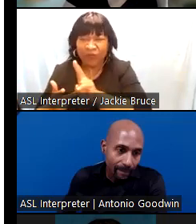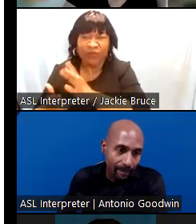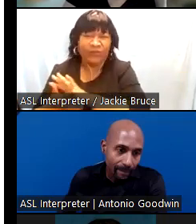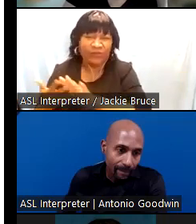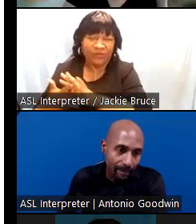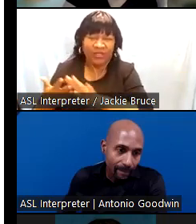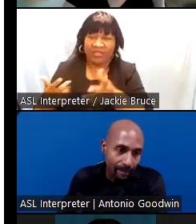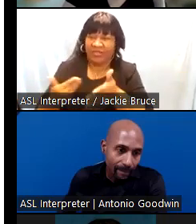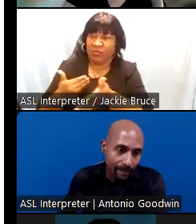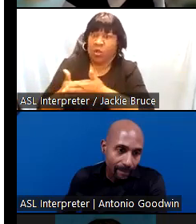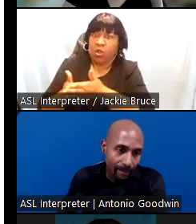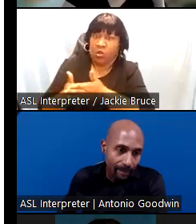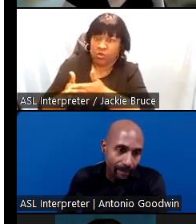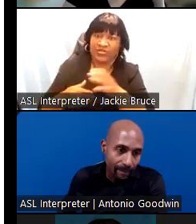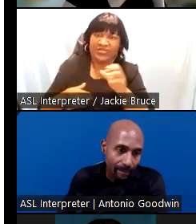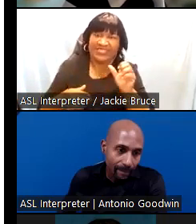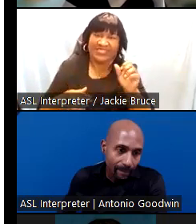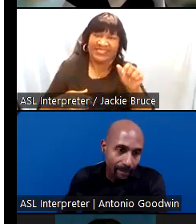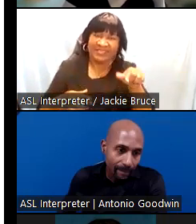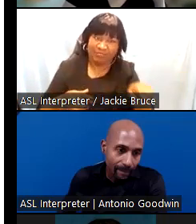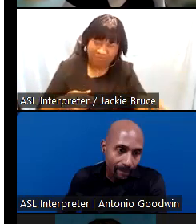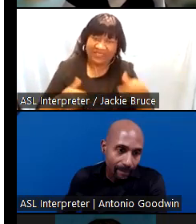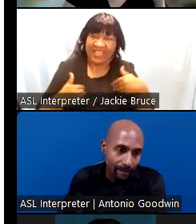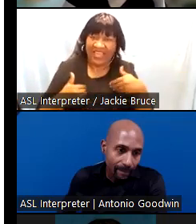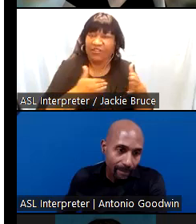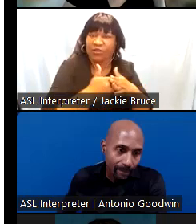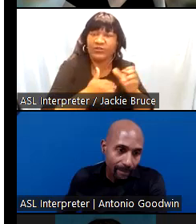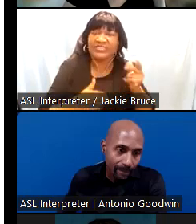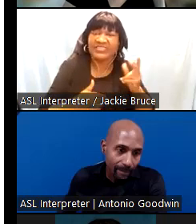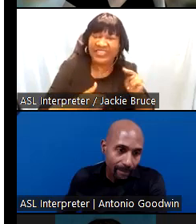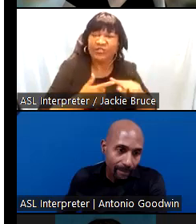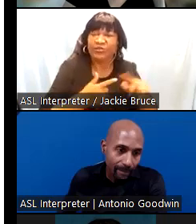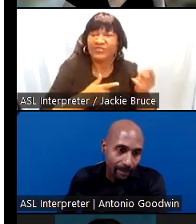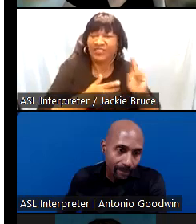close, intimate skin-to-skin contact with somebody. Questions?